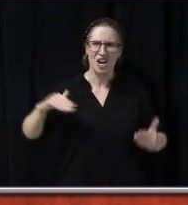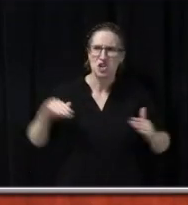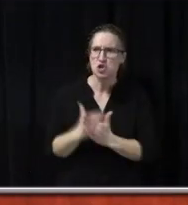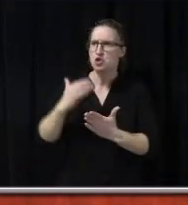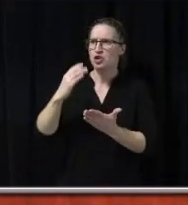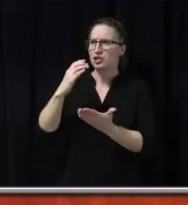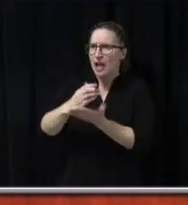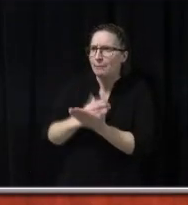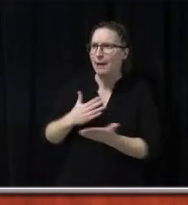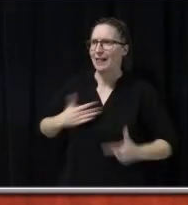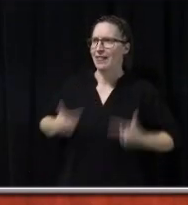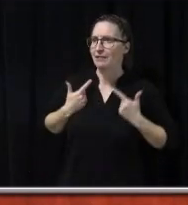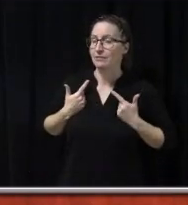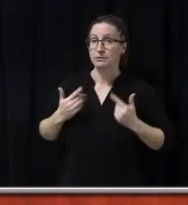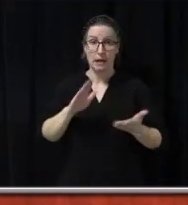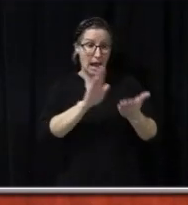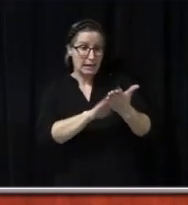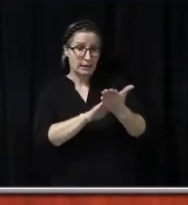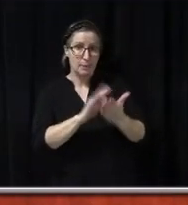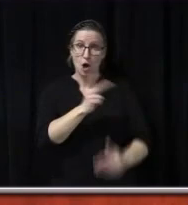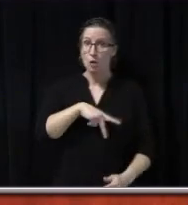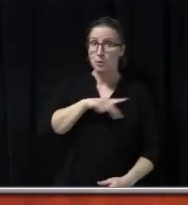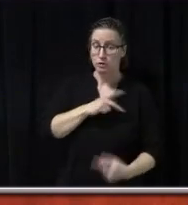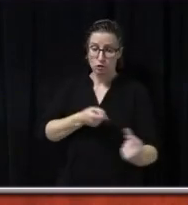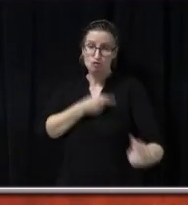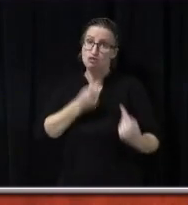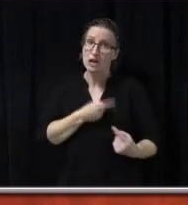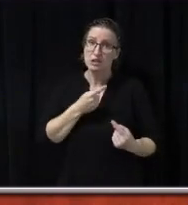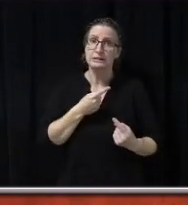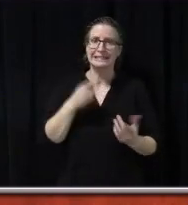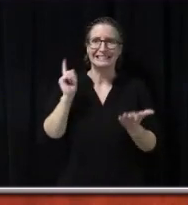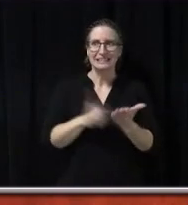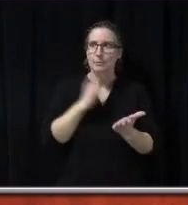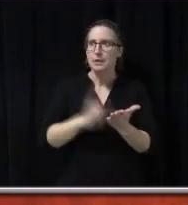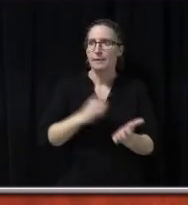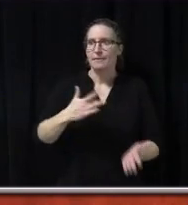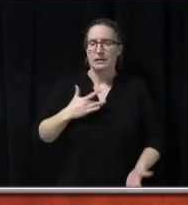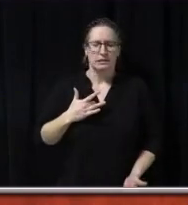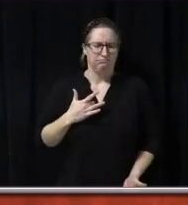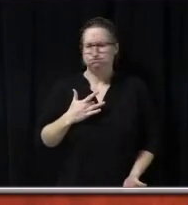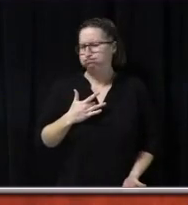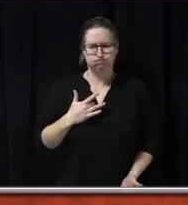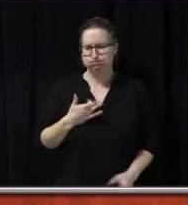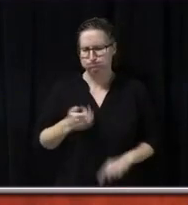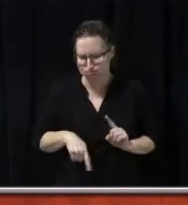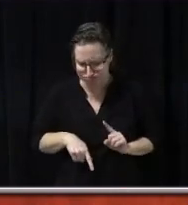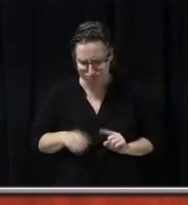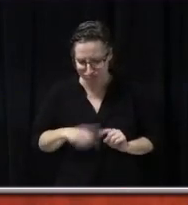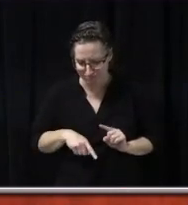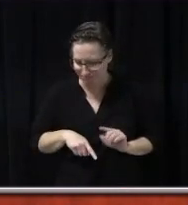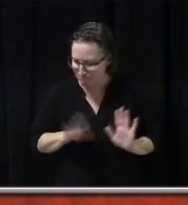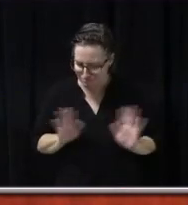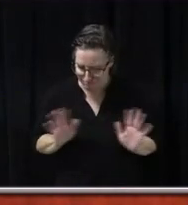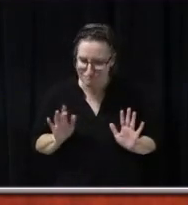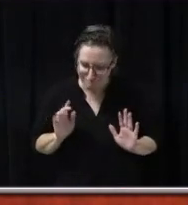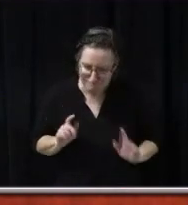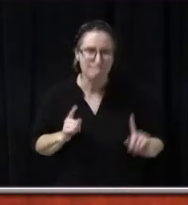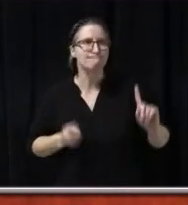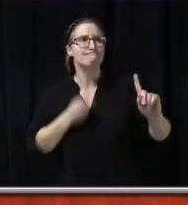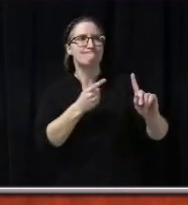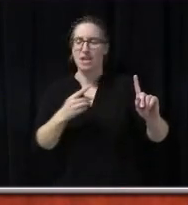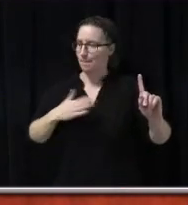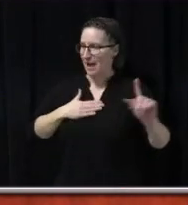faced academic and personal struggles that at times seemed too heavy to carry. But through it all, it was my